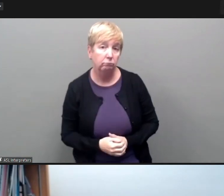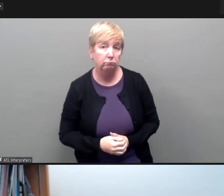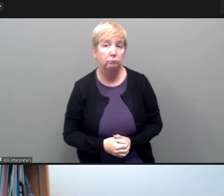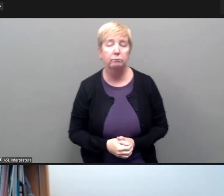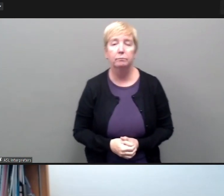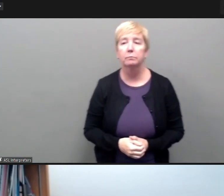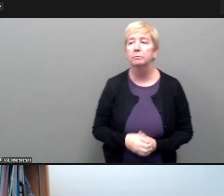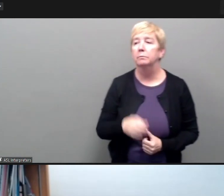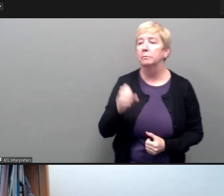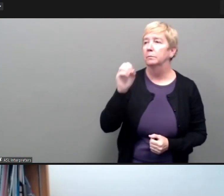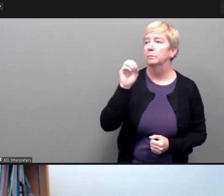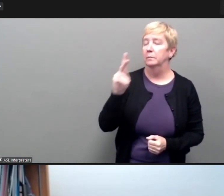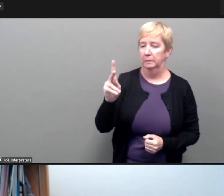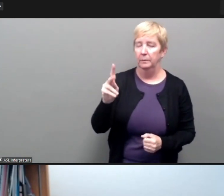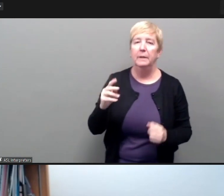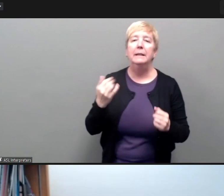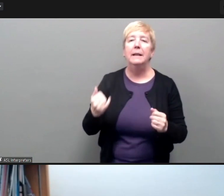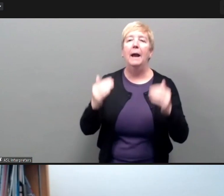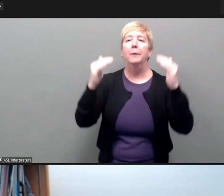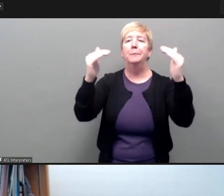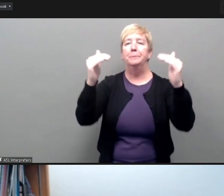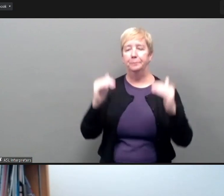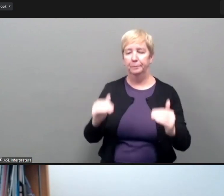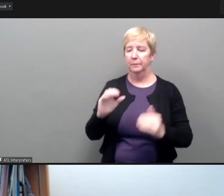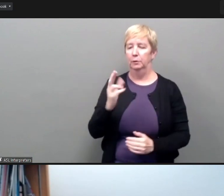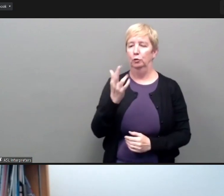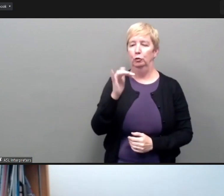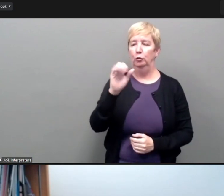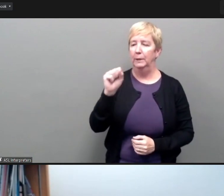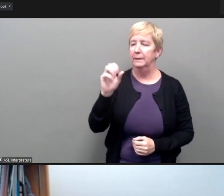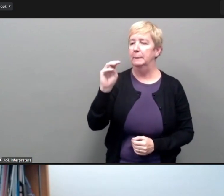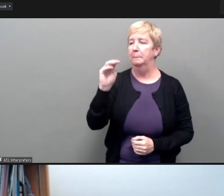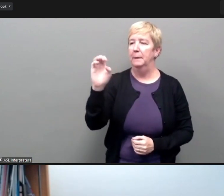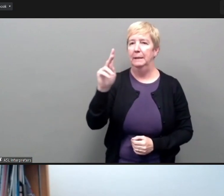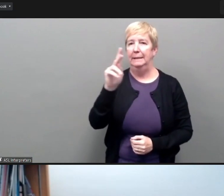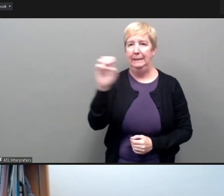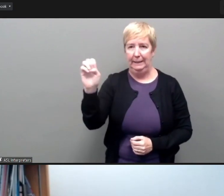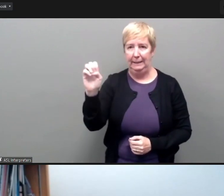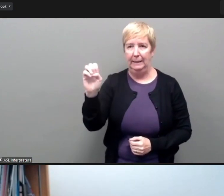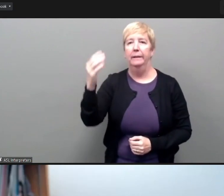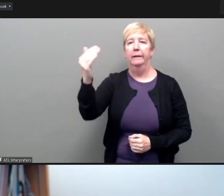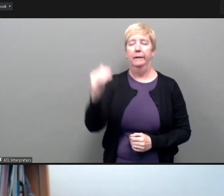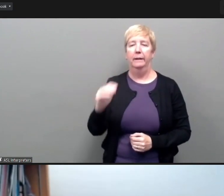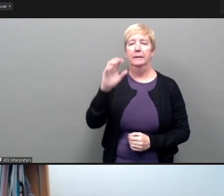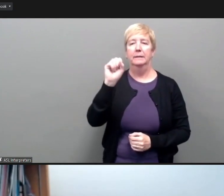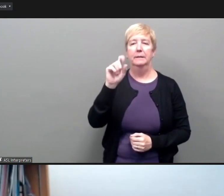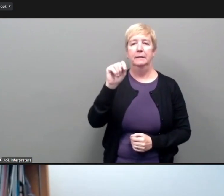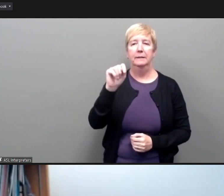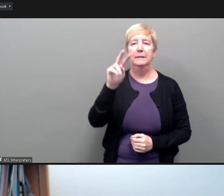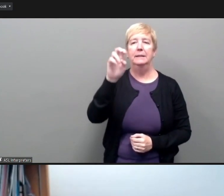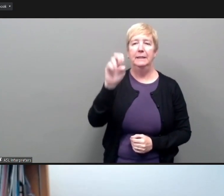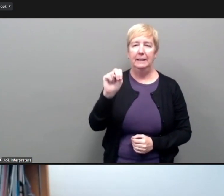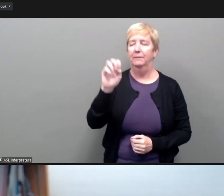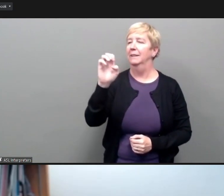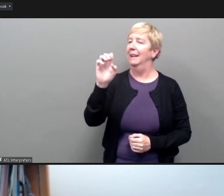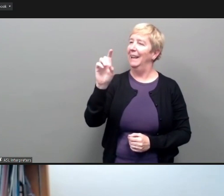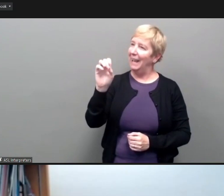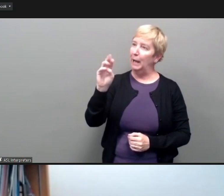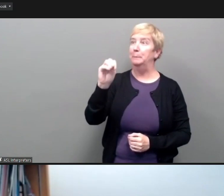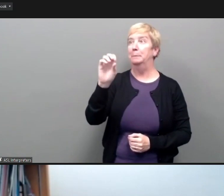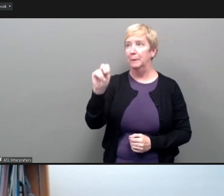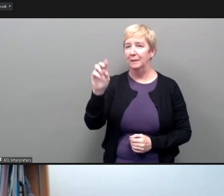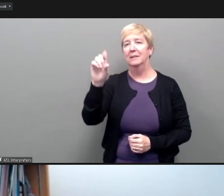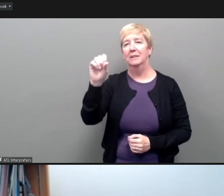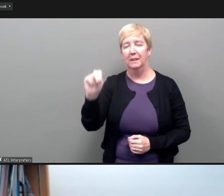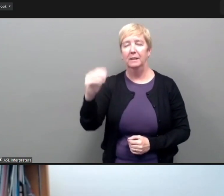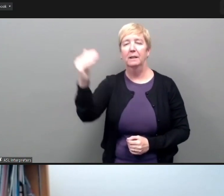Okay, moving on, we'll turn to Chris McKee, followed by Steve Edmondson, then Jared Ebenreck. Jared, I hope I pronounced your name correctly there.